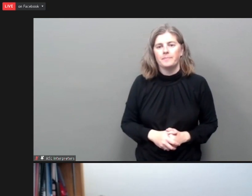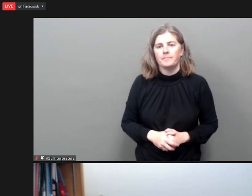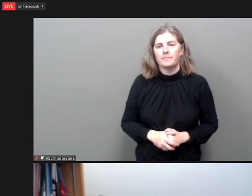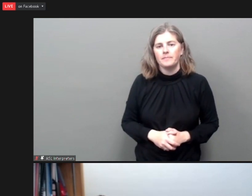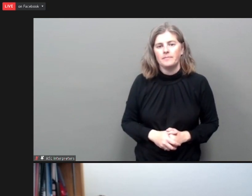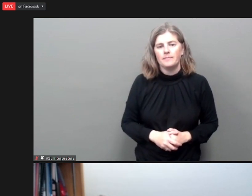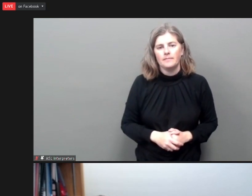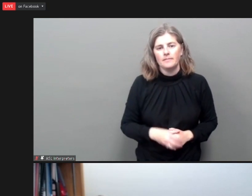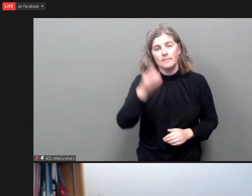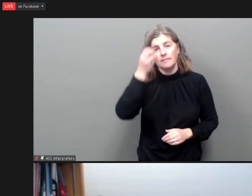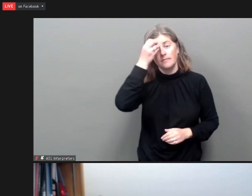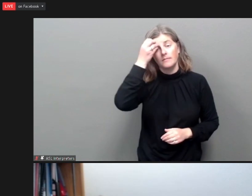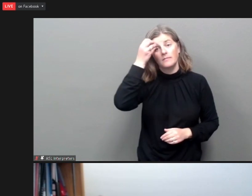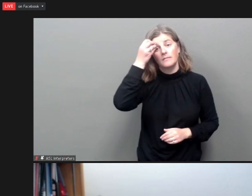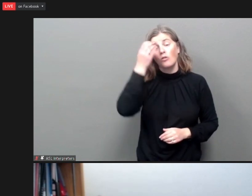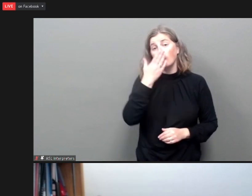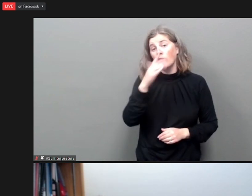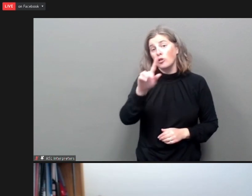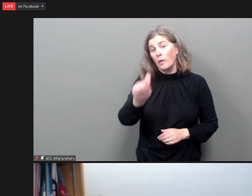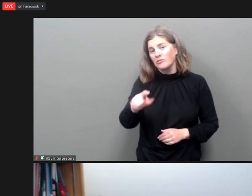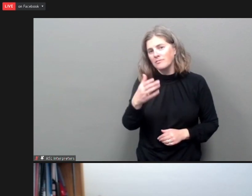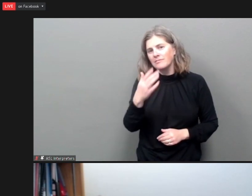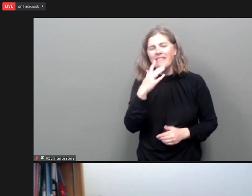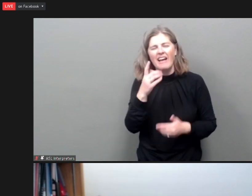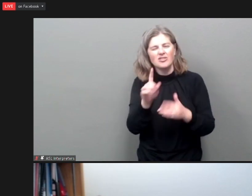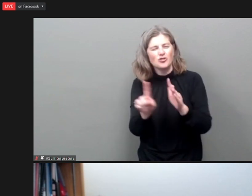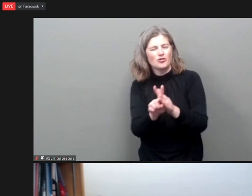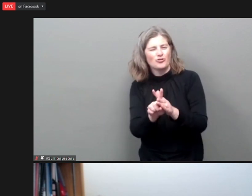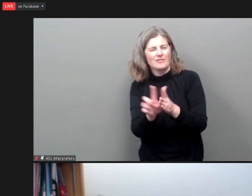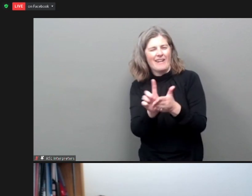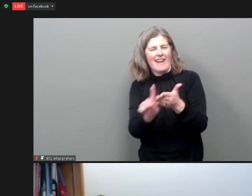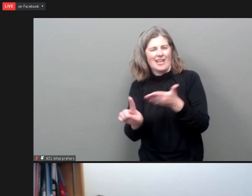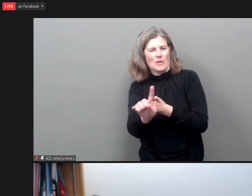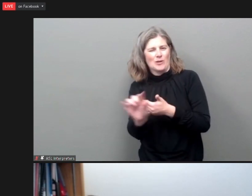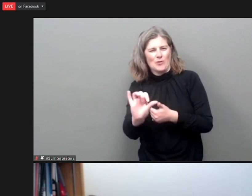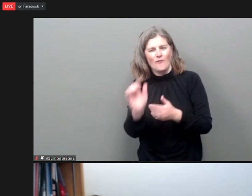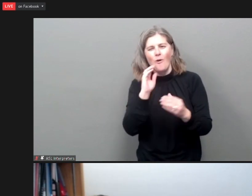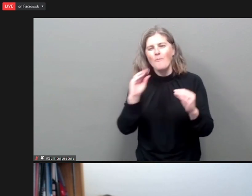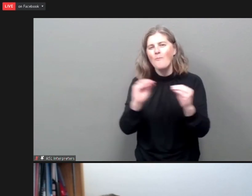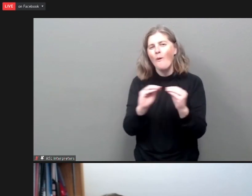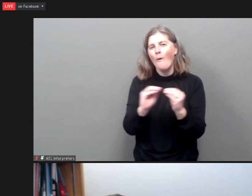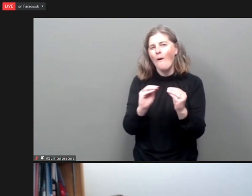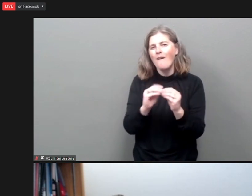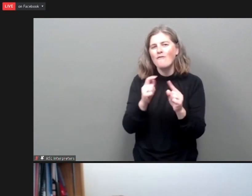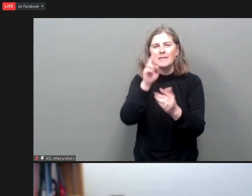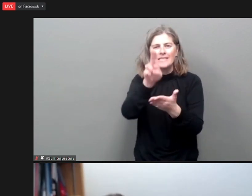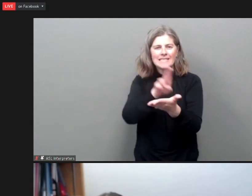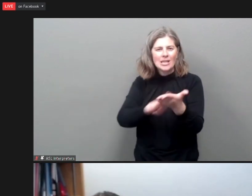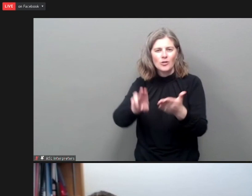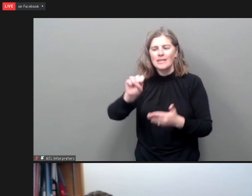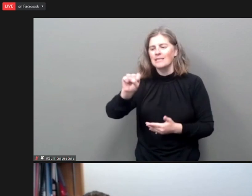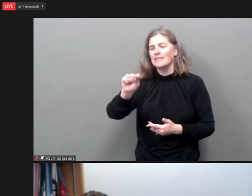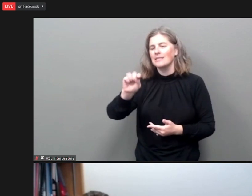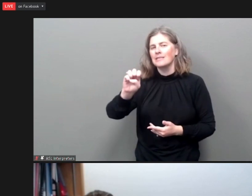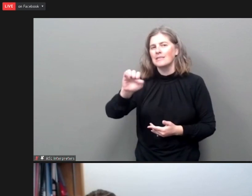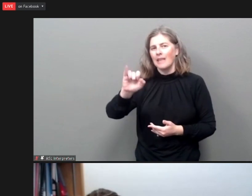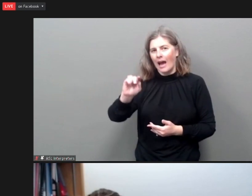So, but good question. And come back next week for more from Secretary Steinhaus.